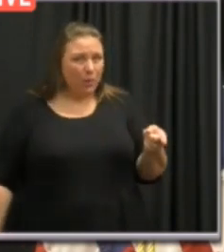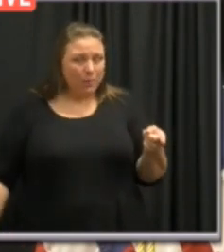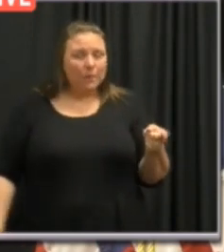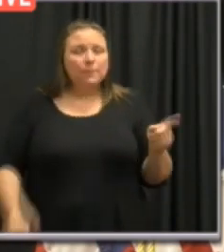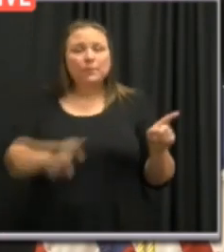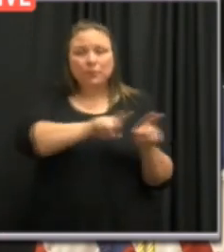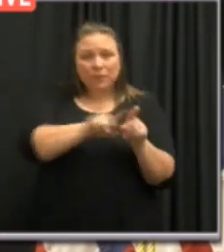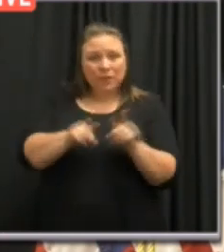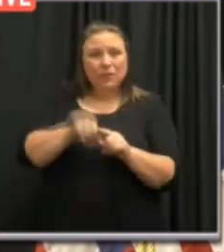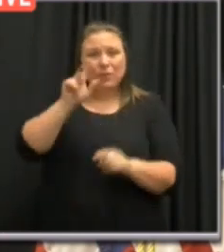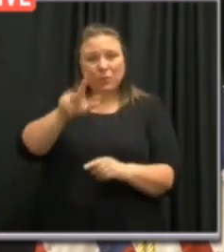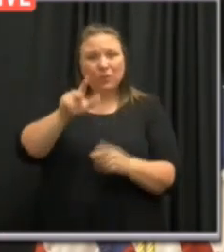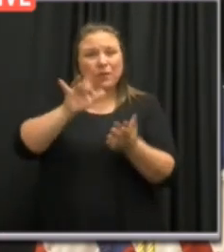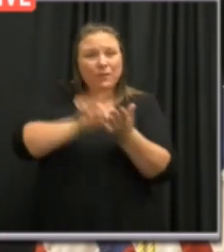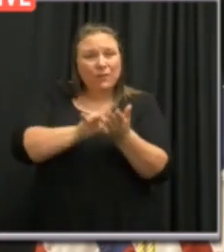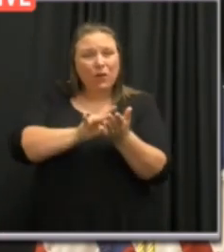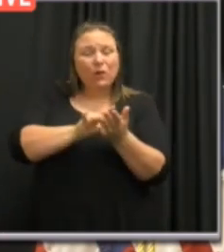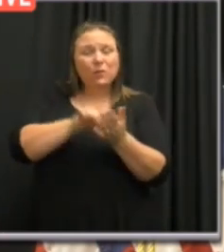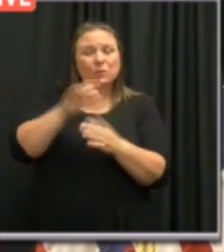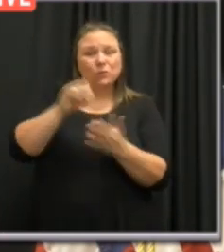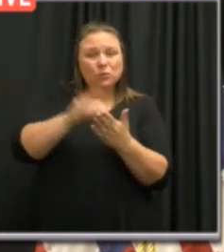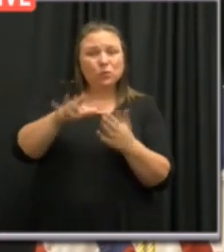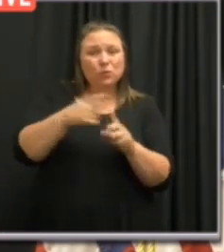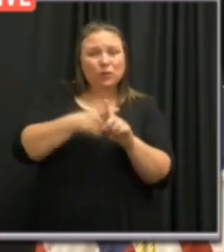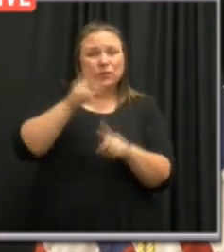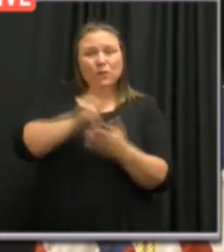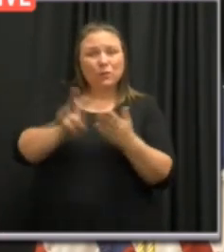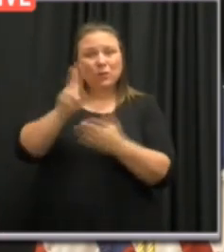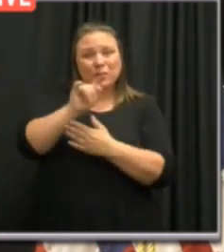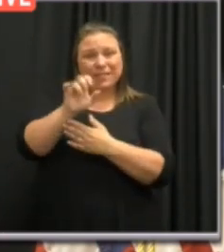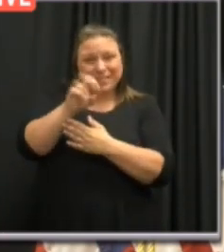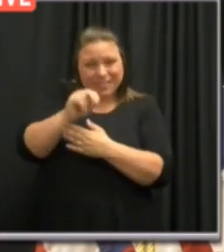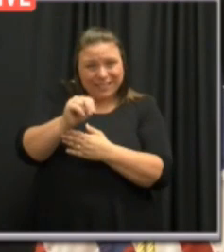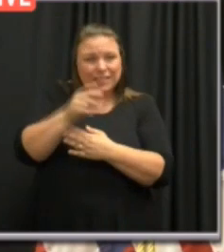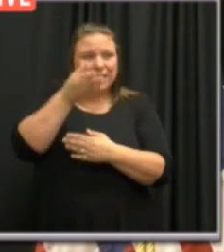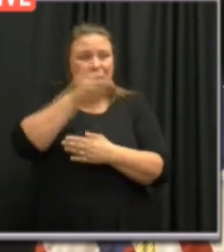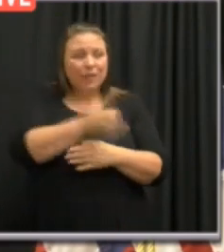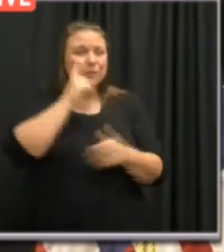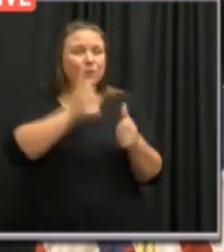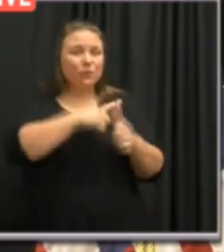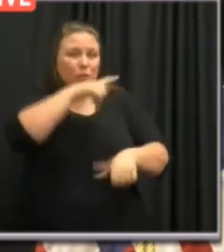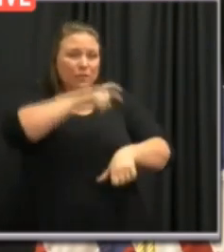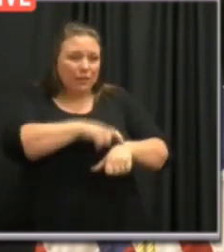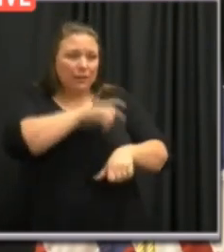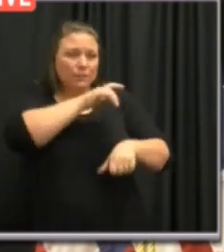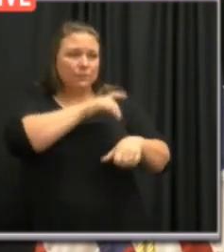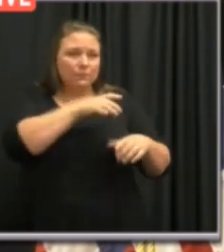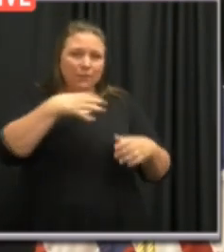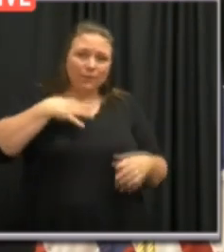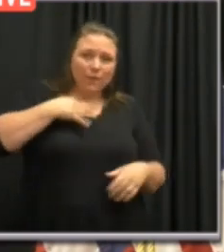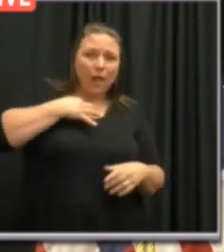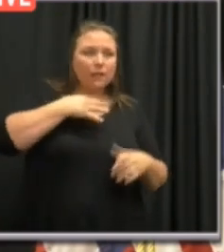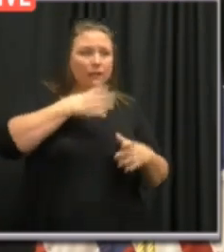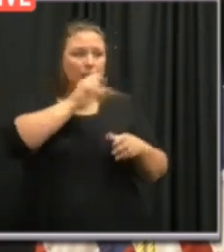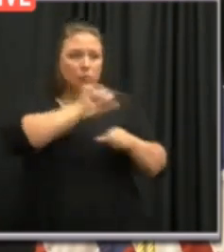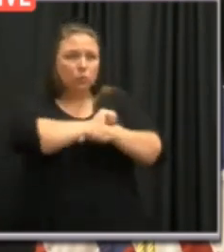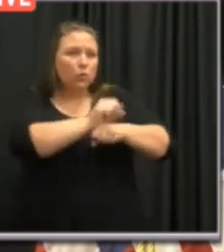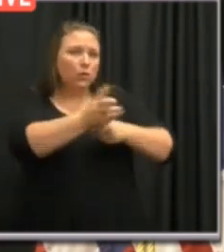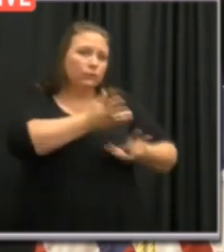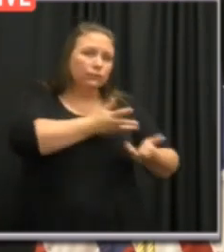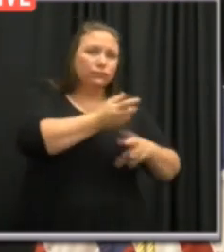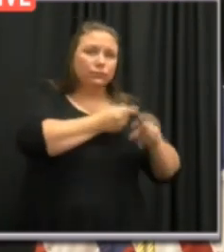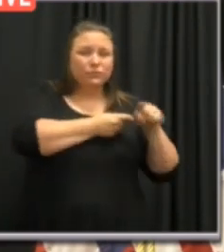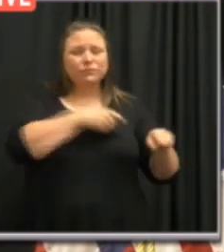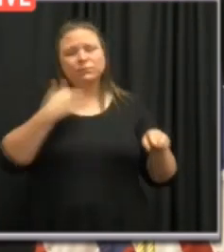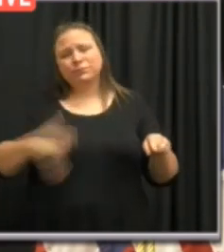well as 3 pharmacy students from the University of Tennessee College of Pharmacy who were there for the first time, were volunteering their time. And I